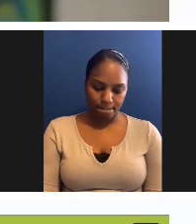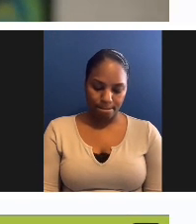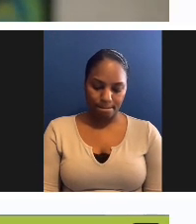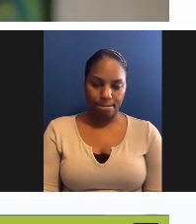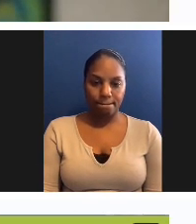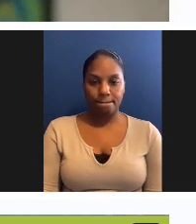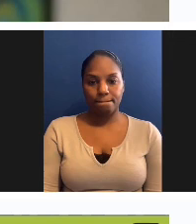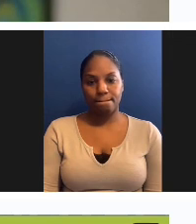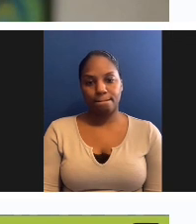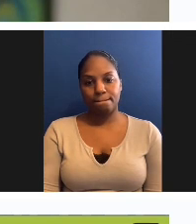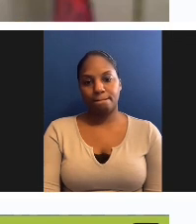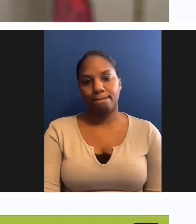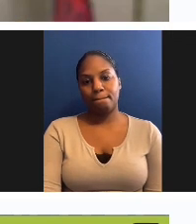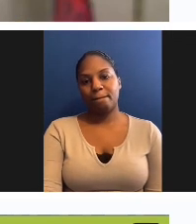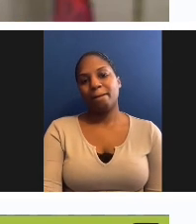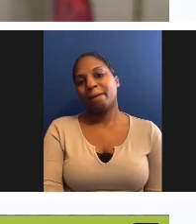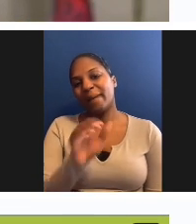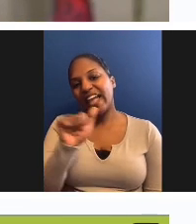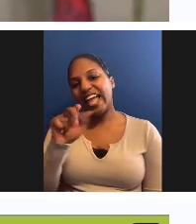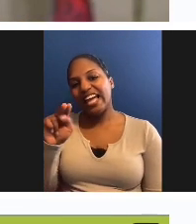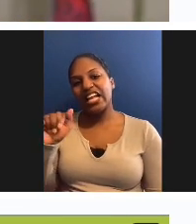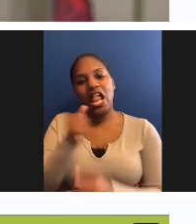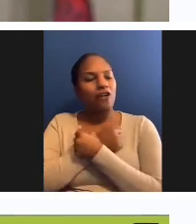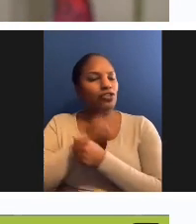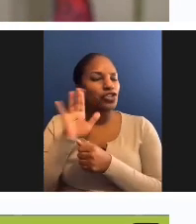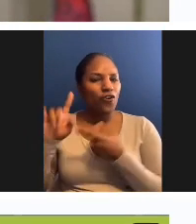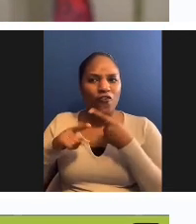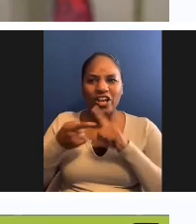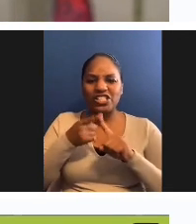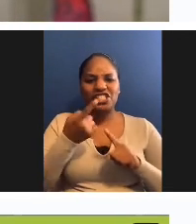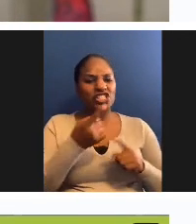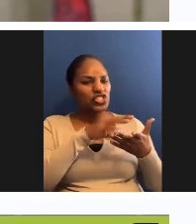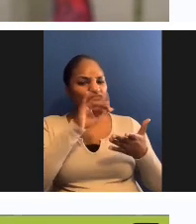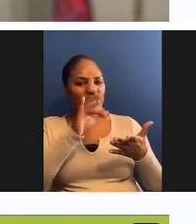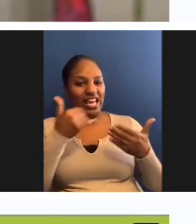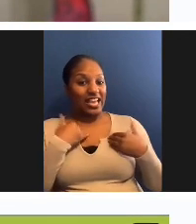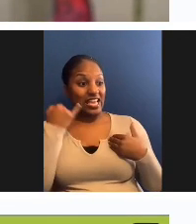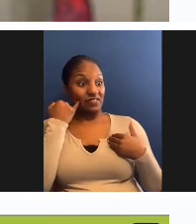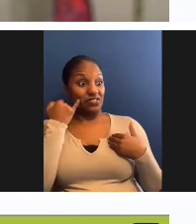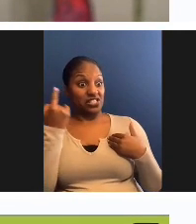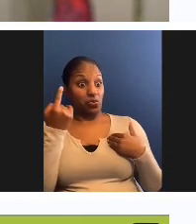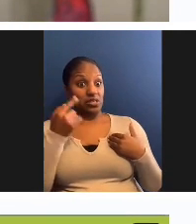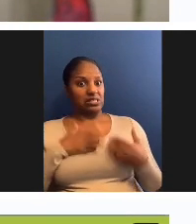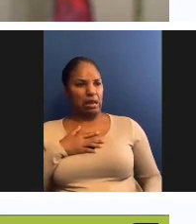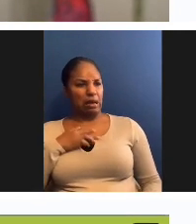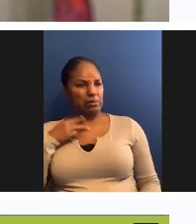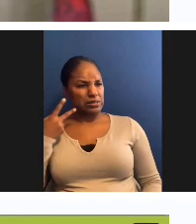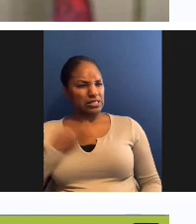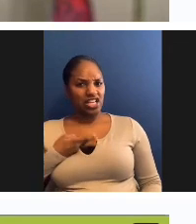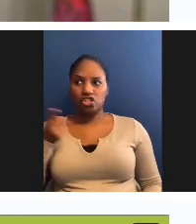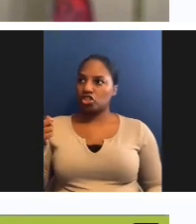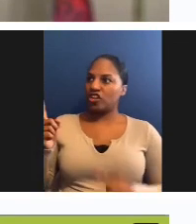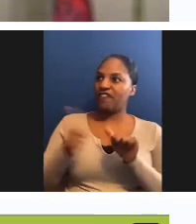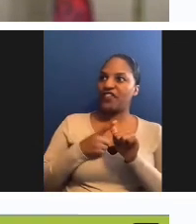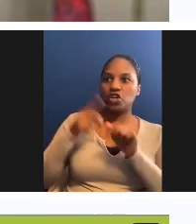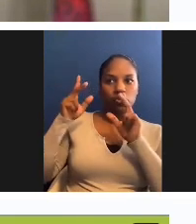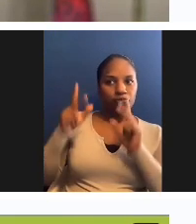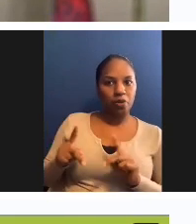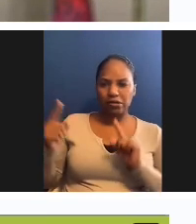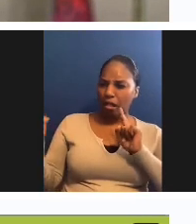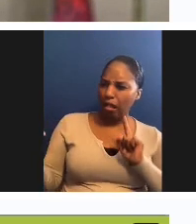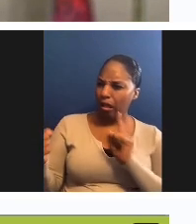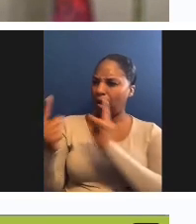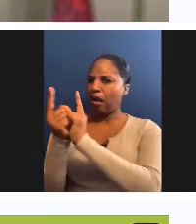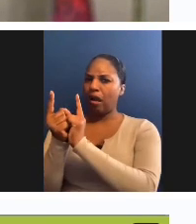Anna loves her friends. Anna is one of those students that if someone is upset, she's the first one over to that